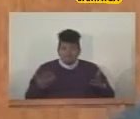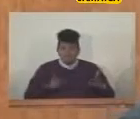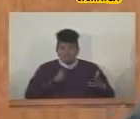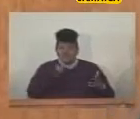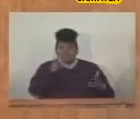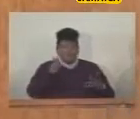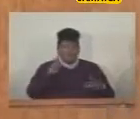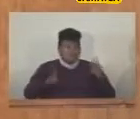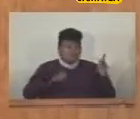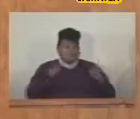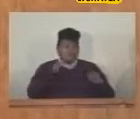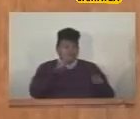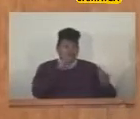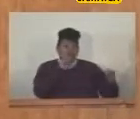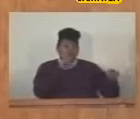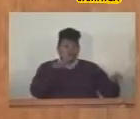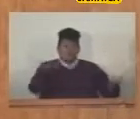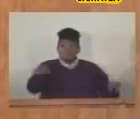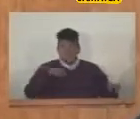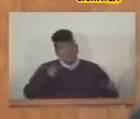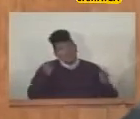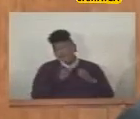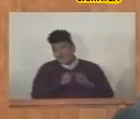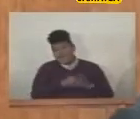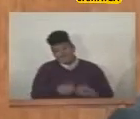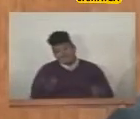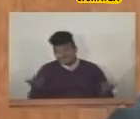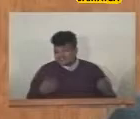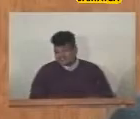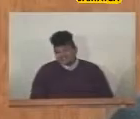truth is people are not reporting robberies anymore.